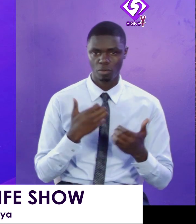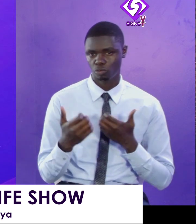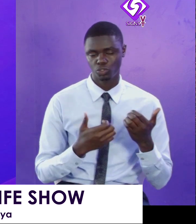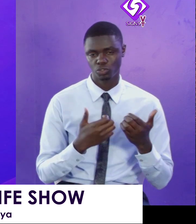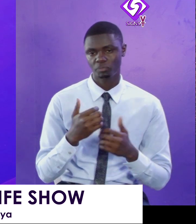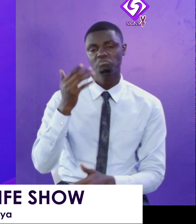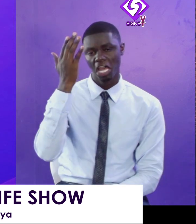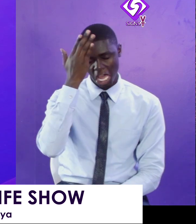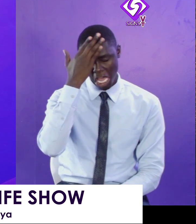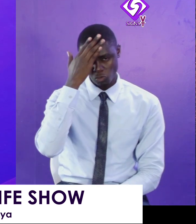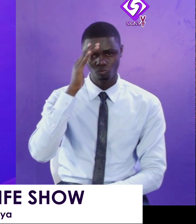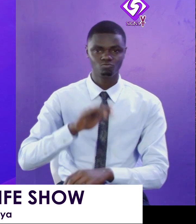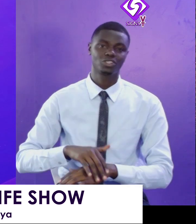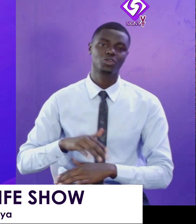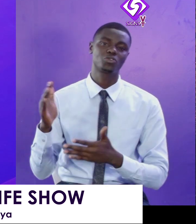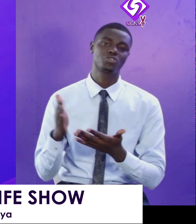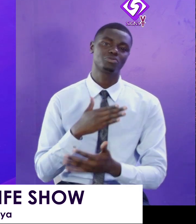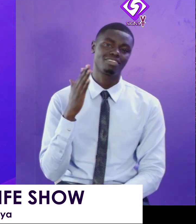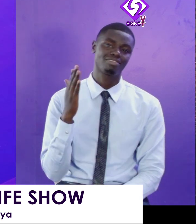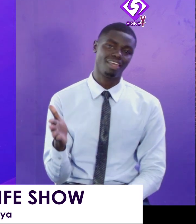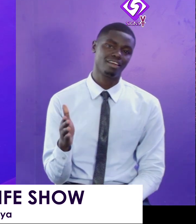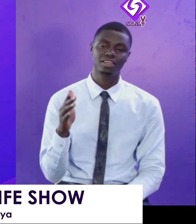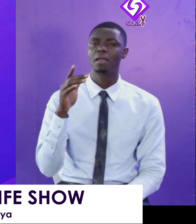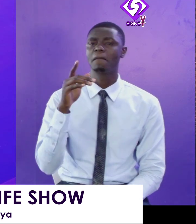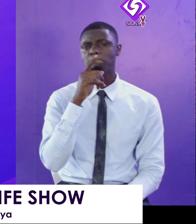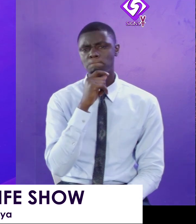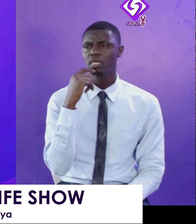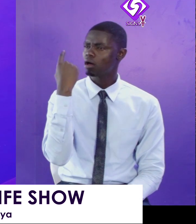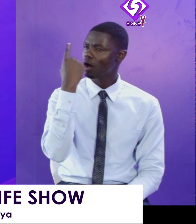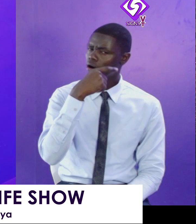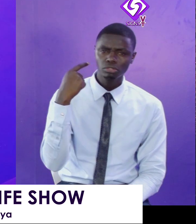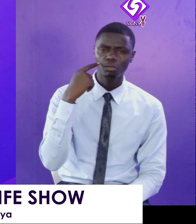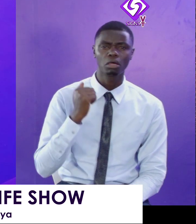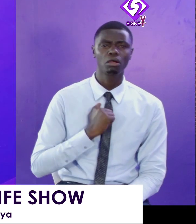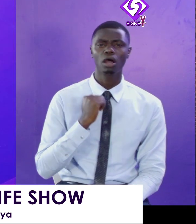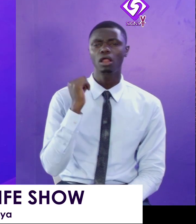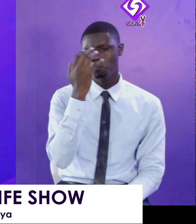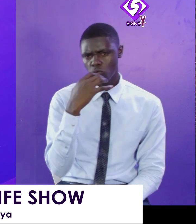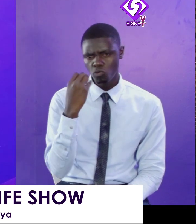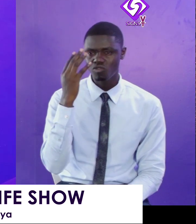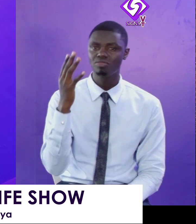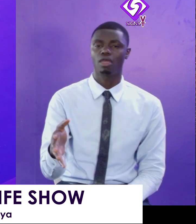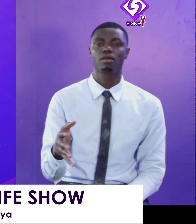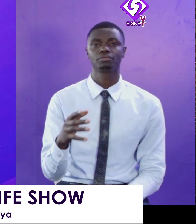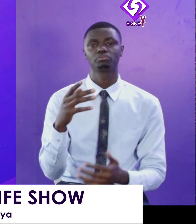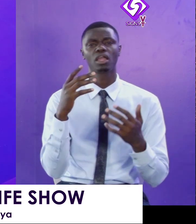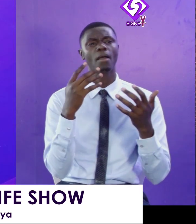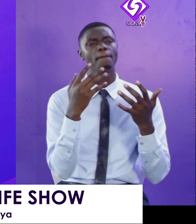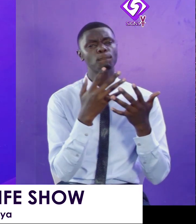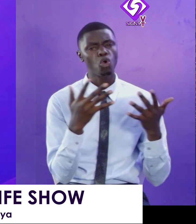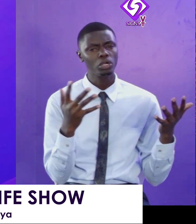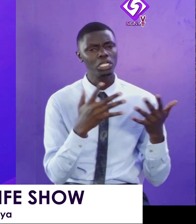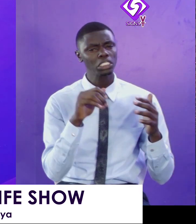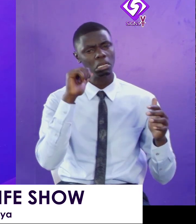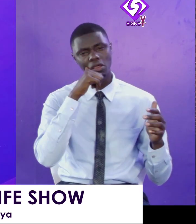music there. There'll be some good-looking men and women there. There'll be some good products there.